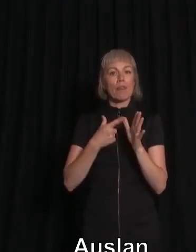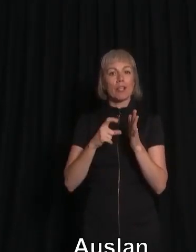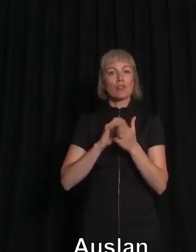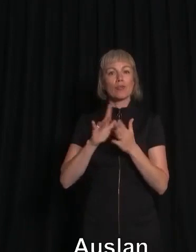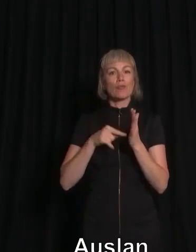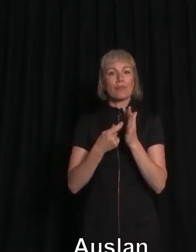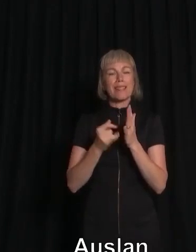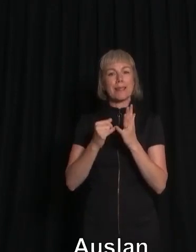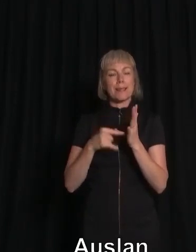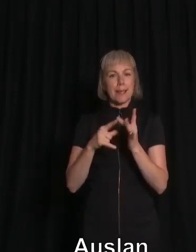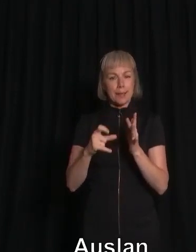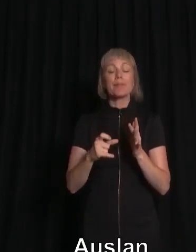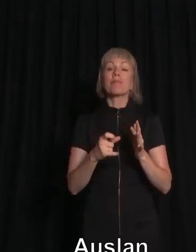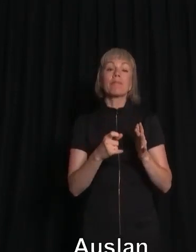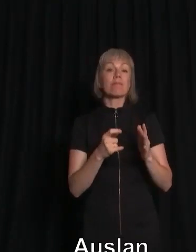Parliament.